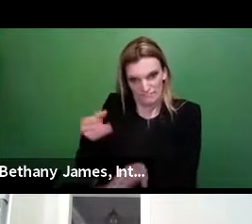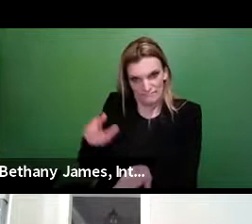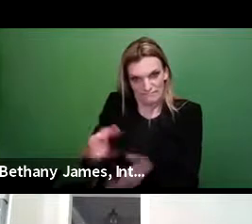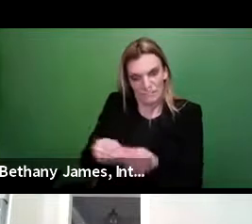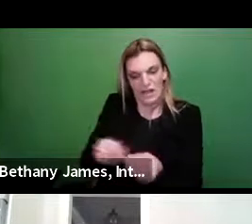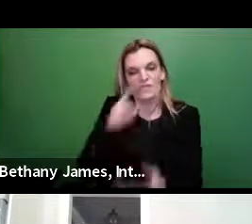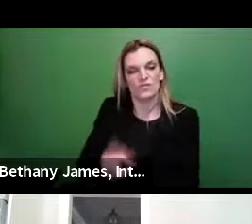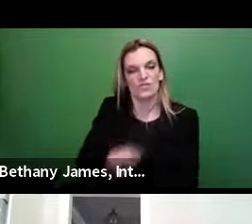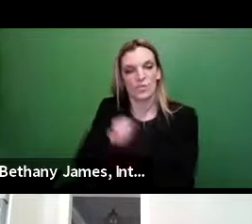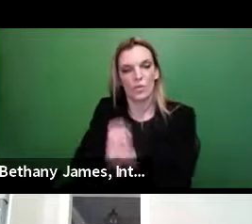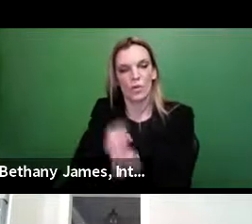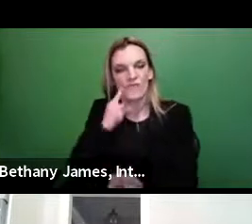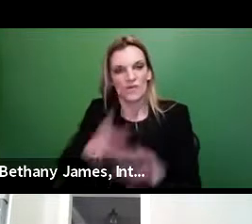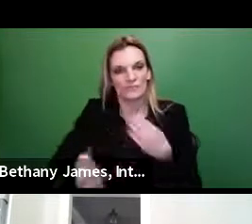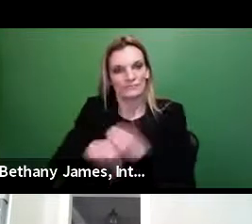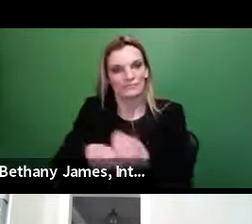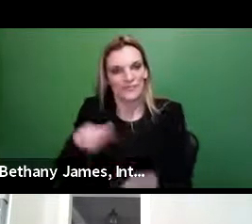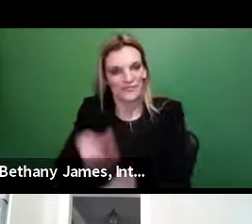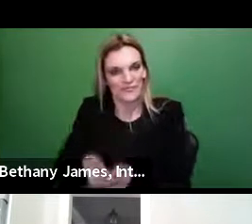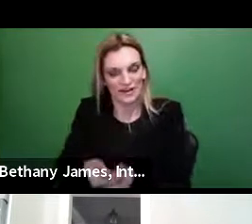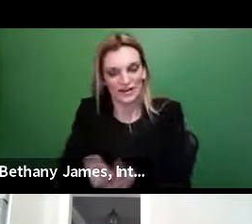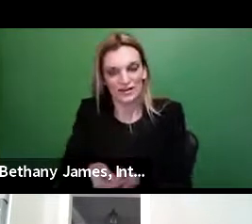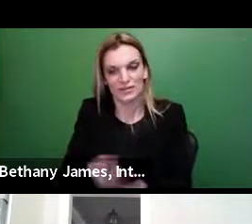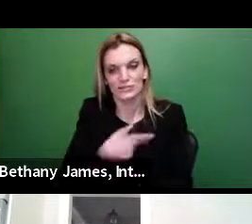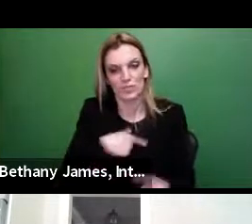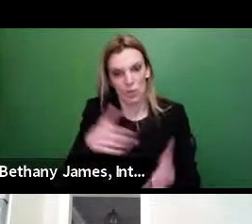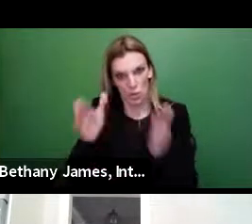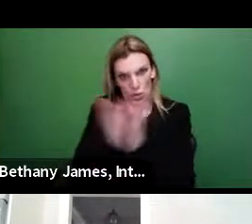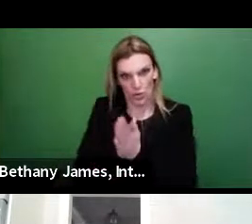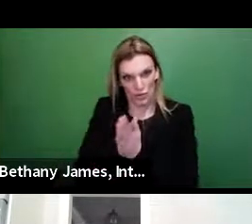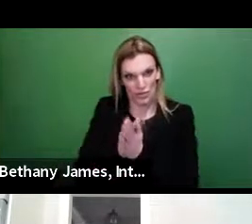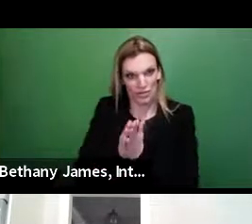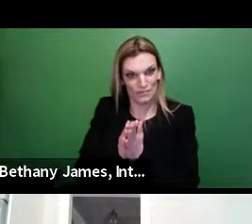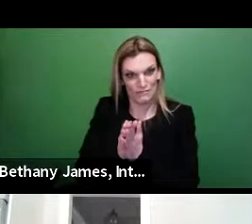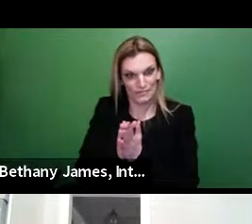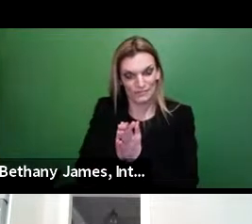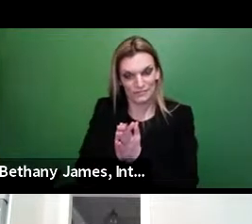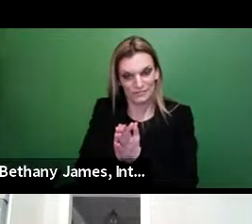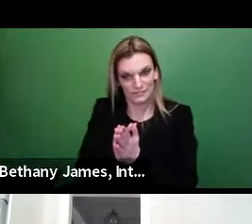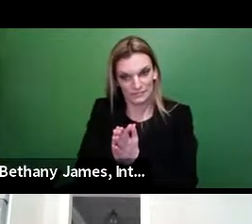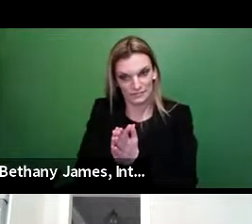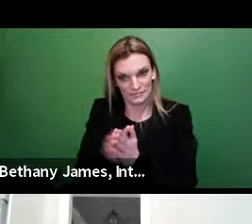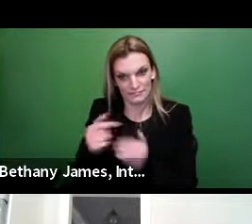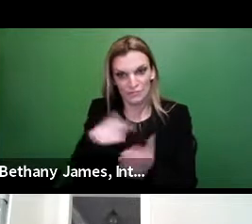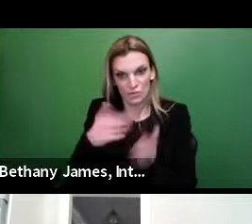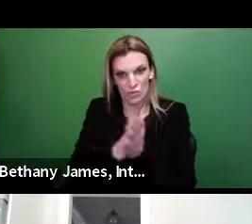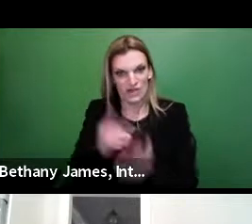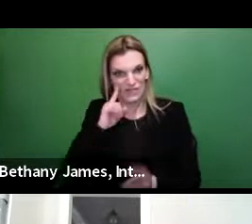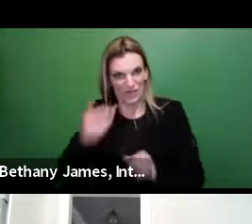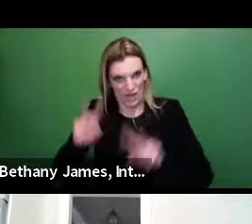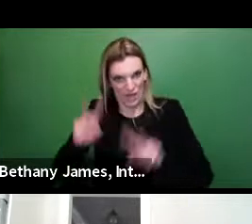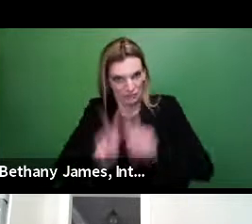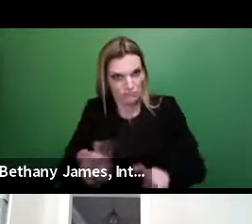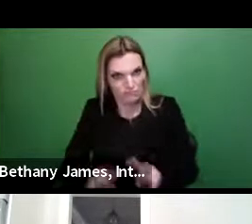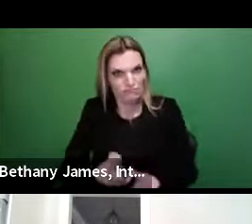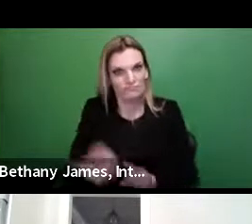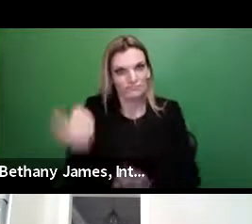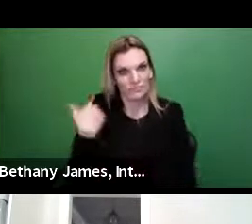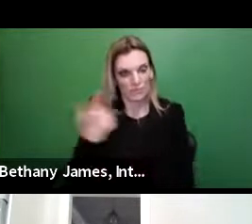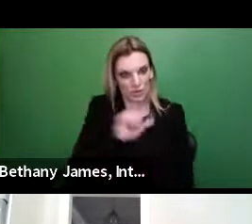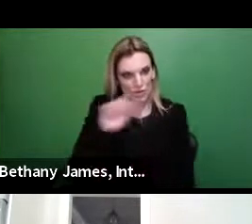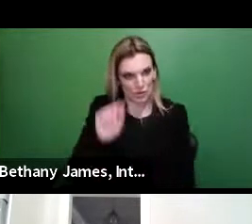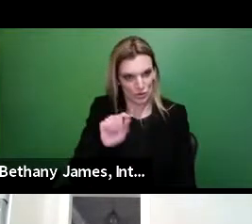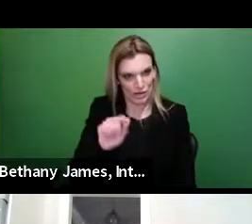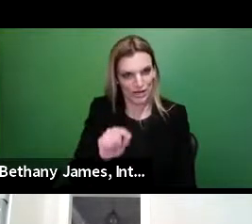funding. The request for proposal for the, you know, the study to be done in 2020